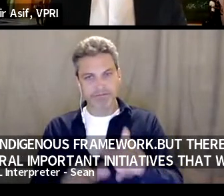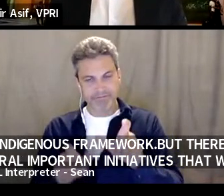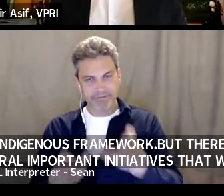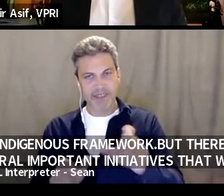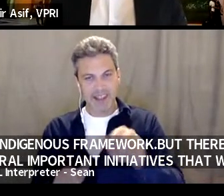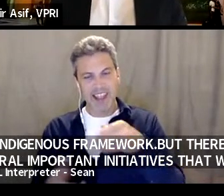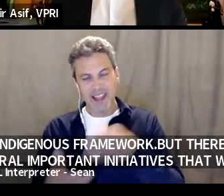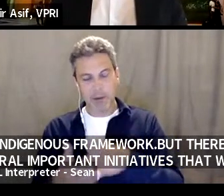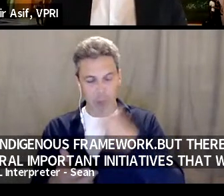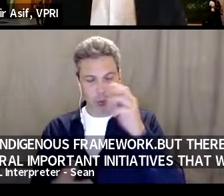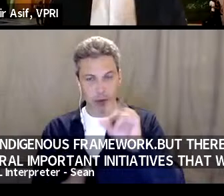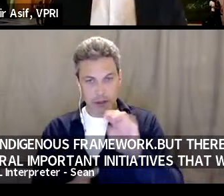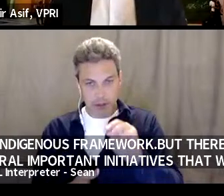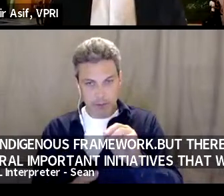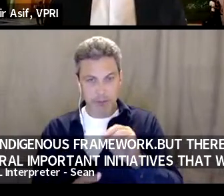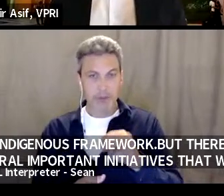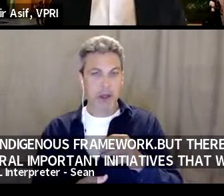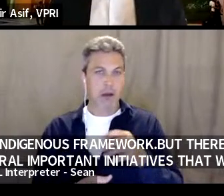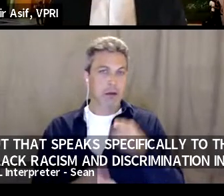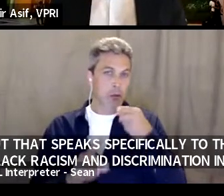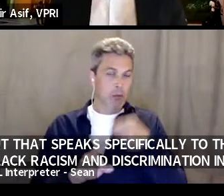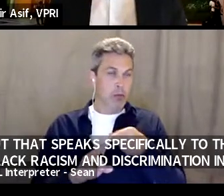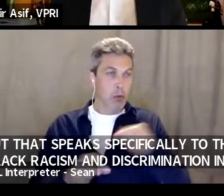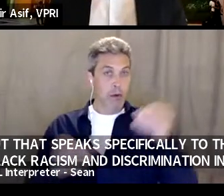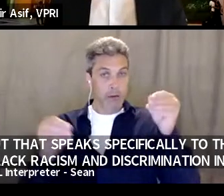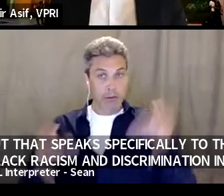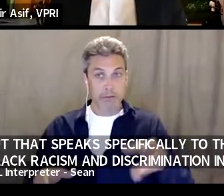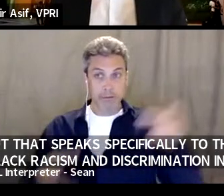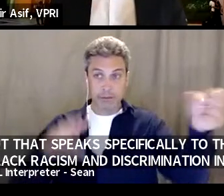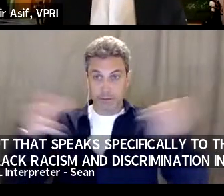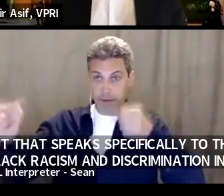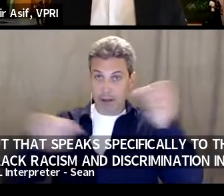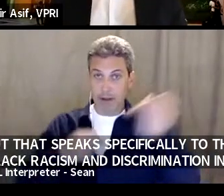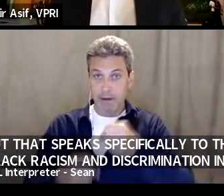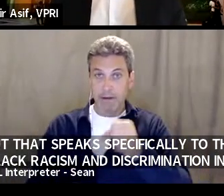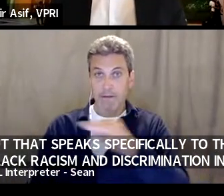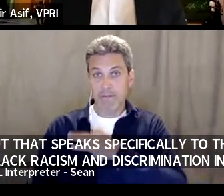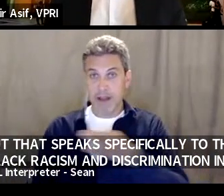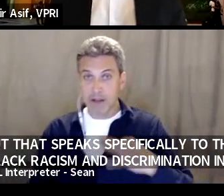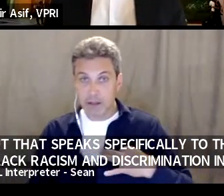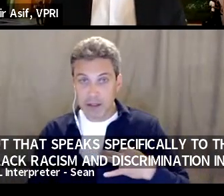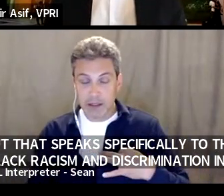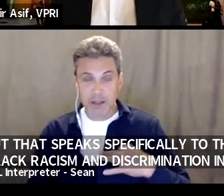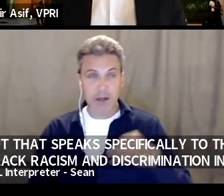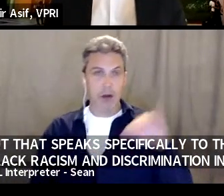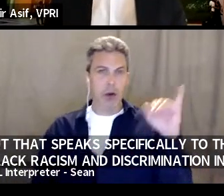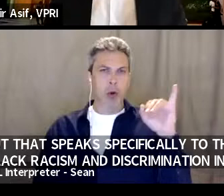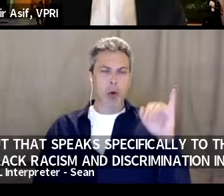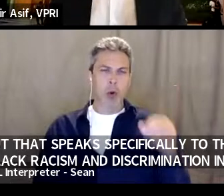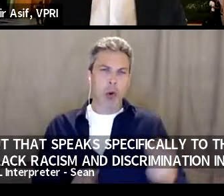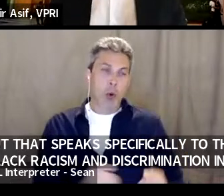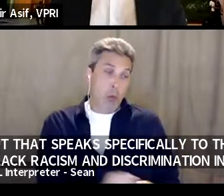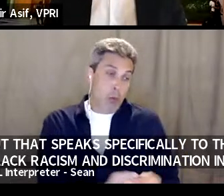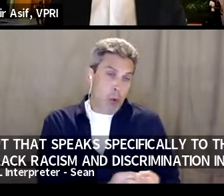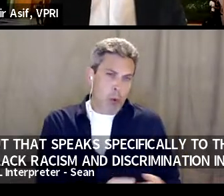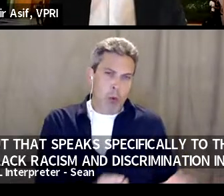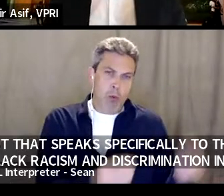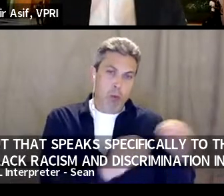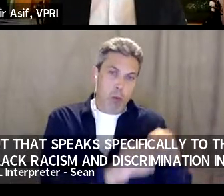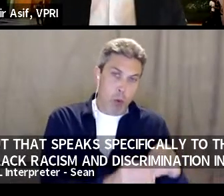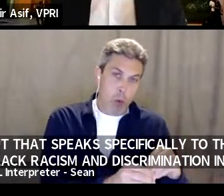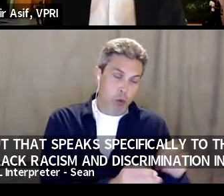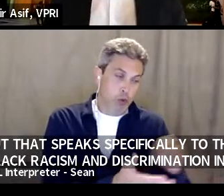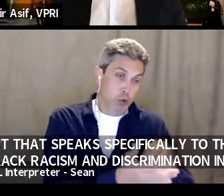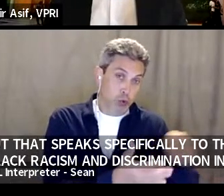new faculty appointments, in terms of enhancing the pipeline. So how do we support Black students